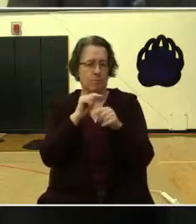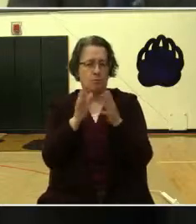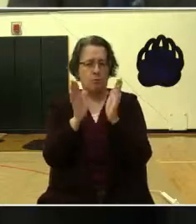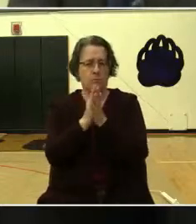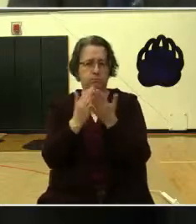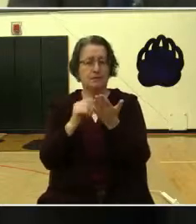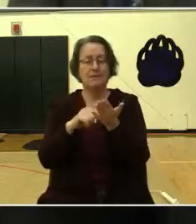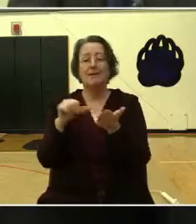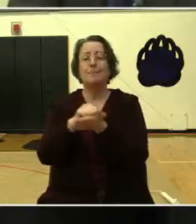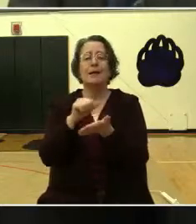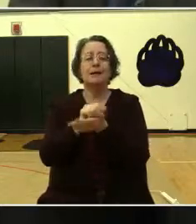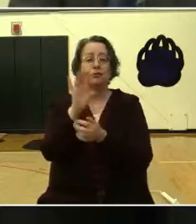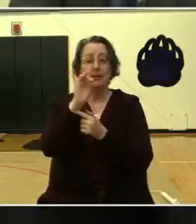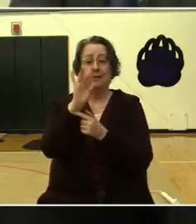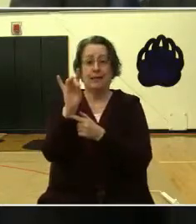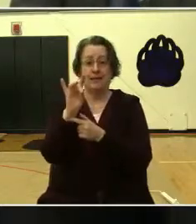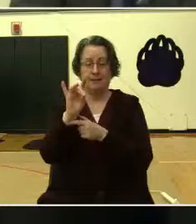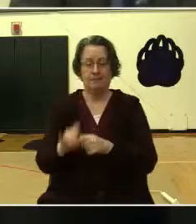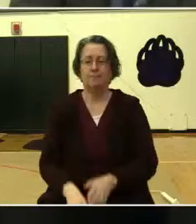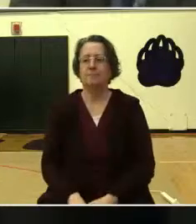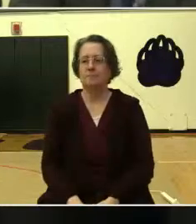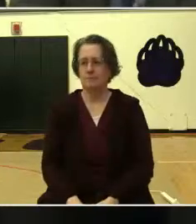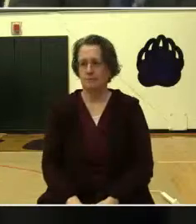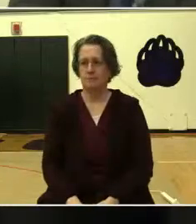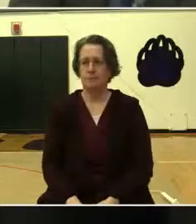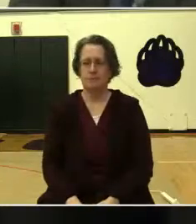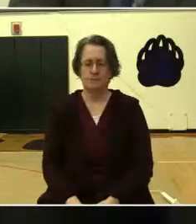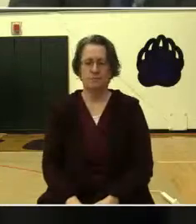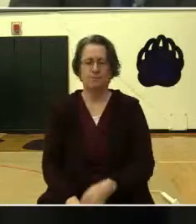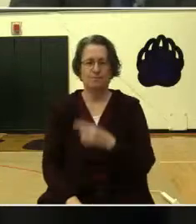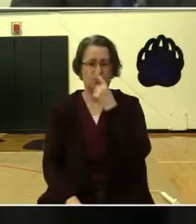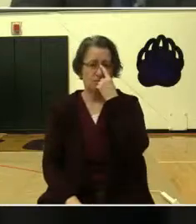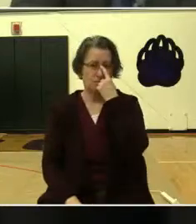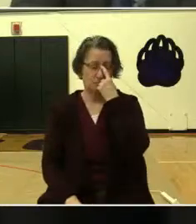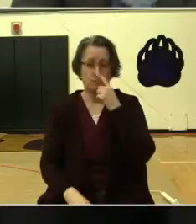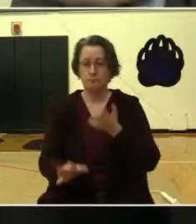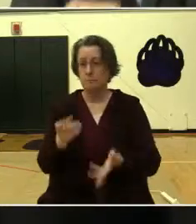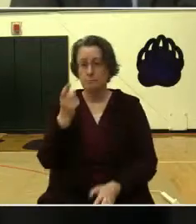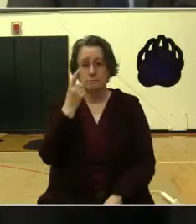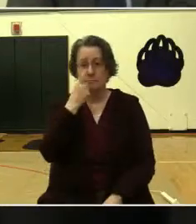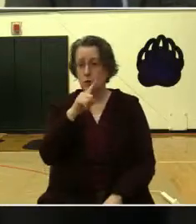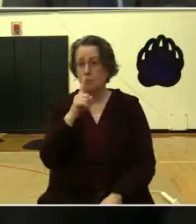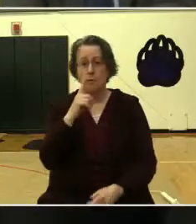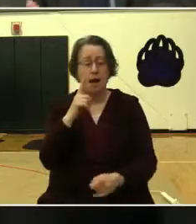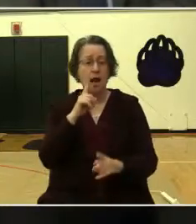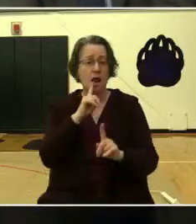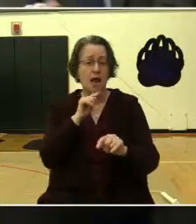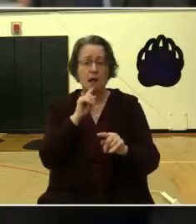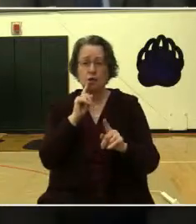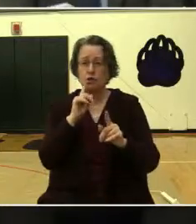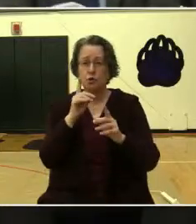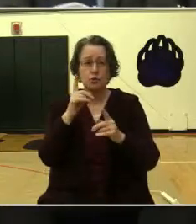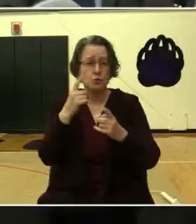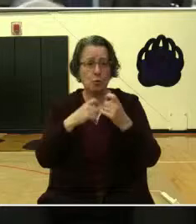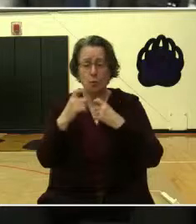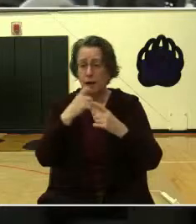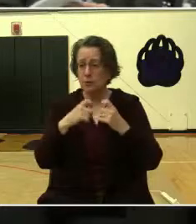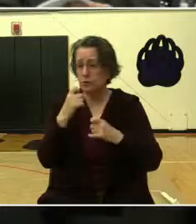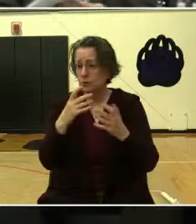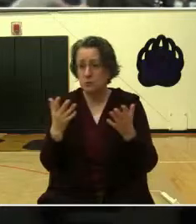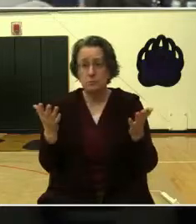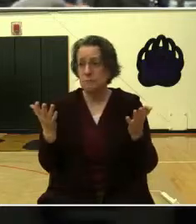um annual report um and I'm happy to answer more specific questions if I can and if there is